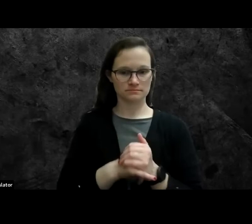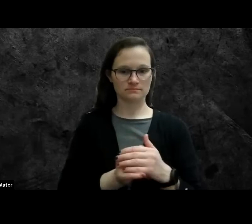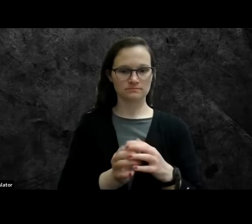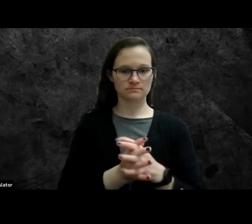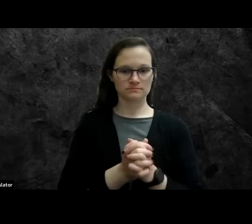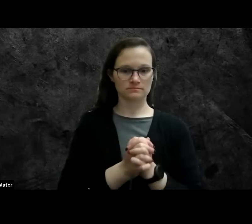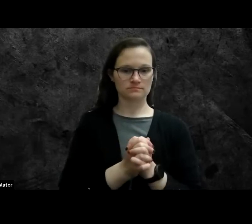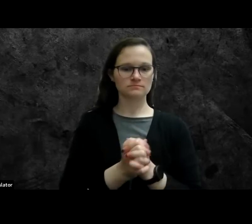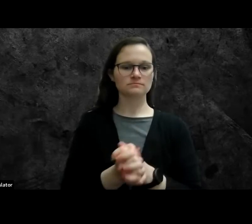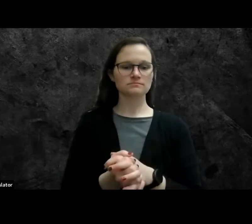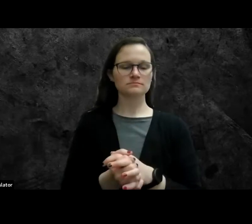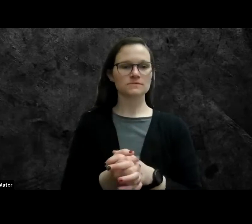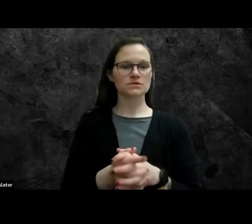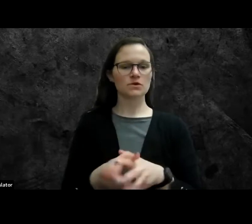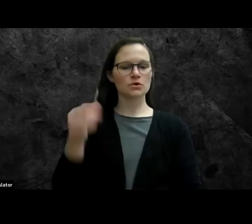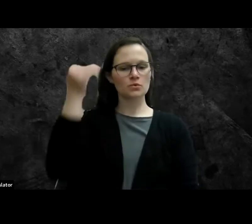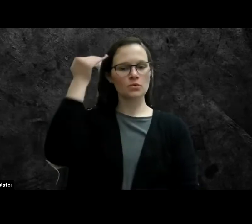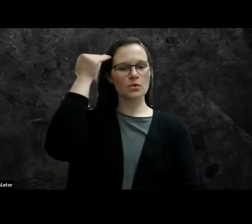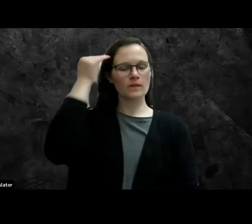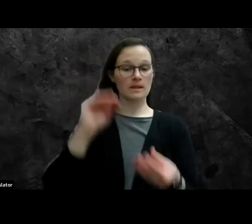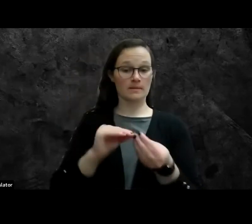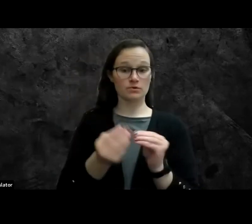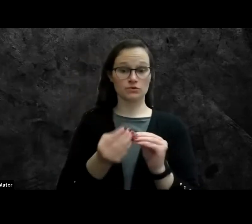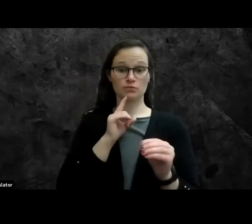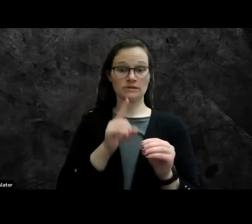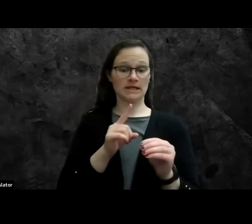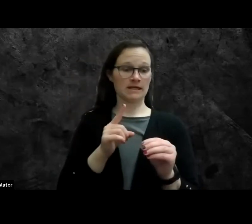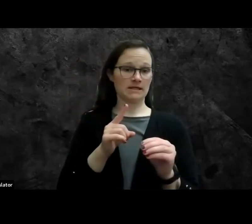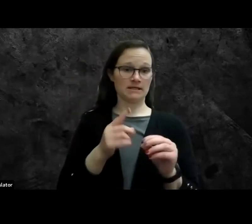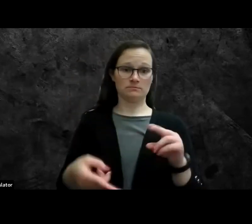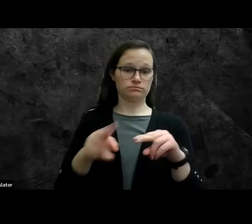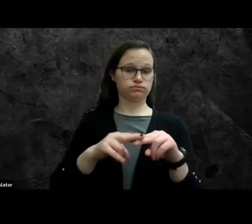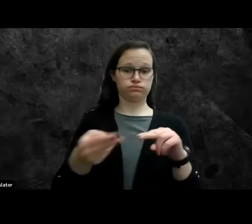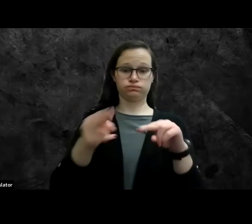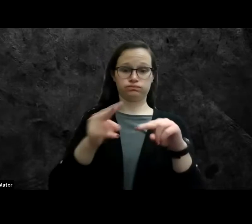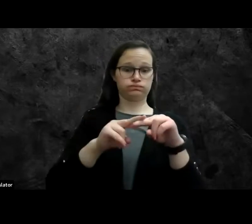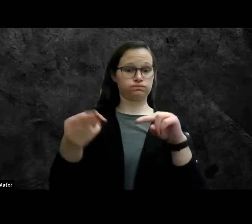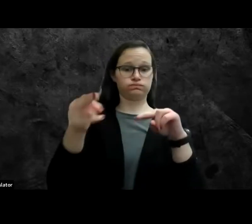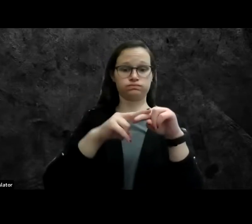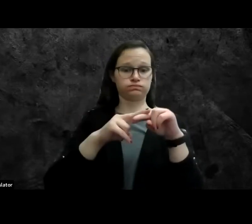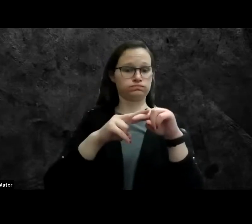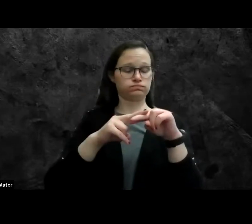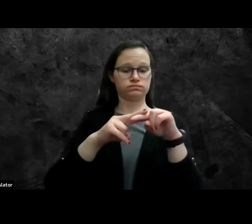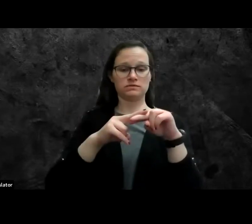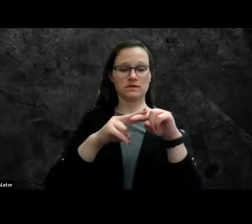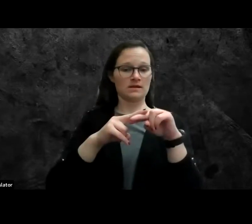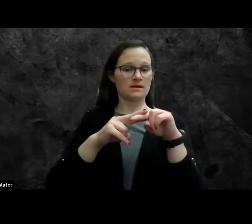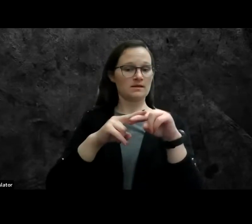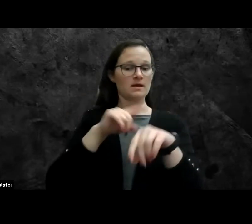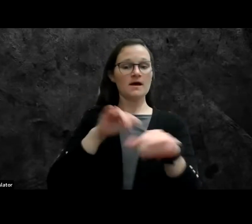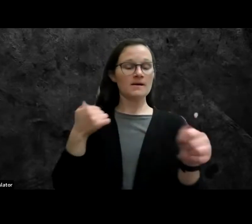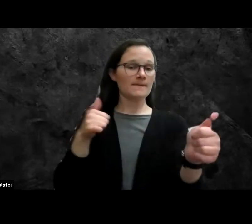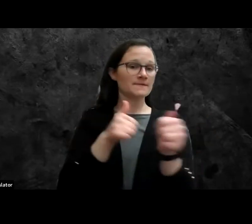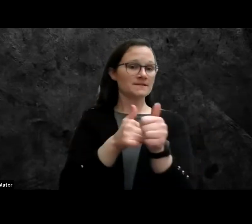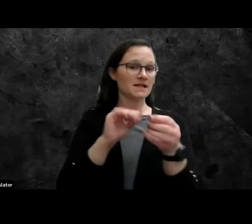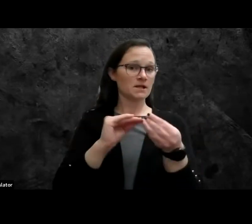Some of the numbers that I've recently gotten at least updated on is in Doña Ana County, we have about